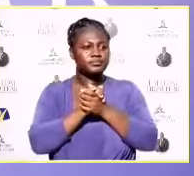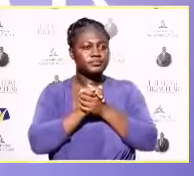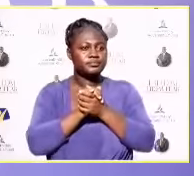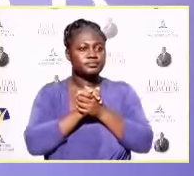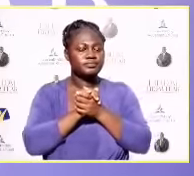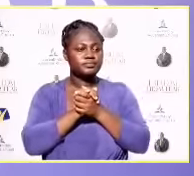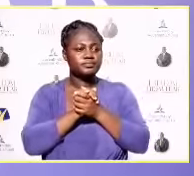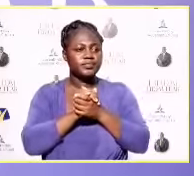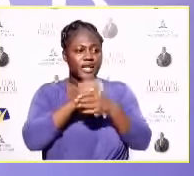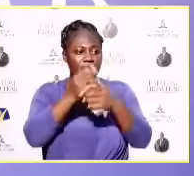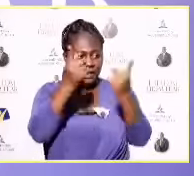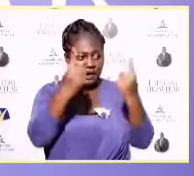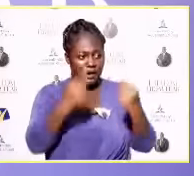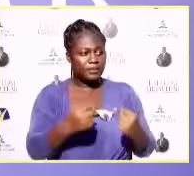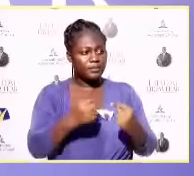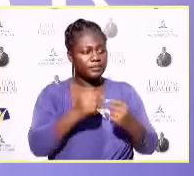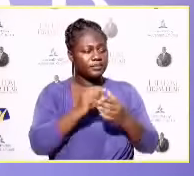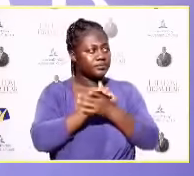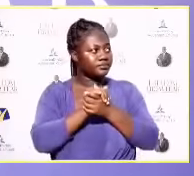Come.